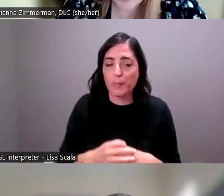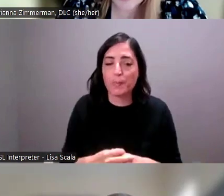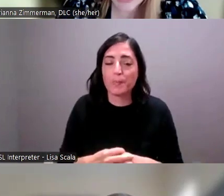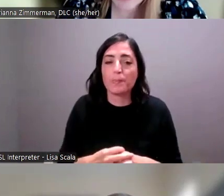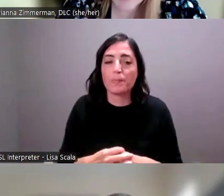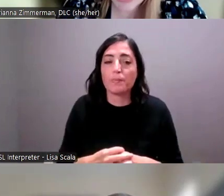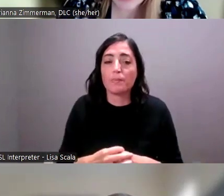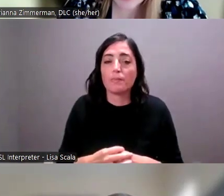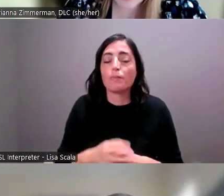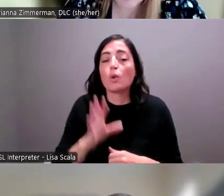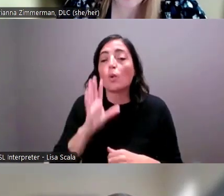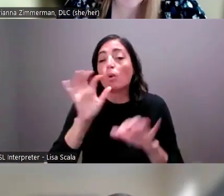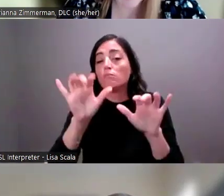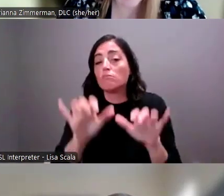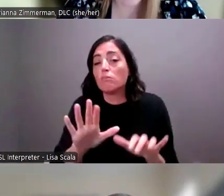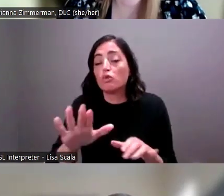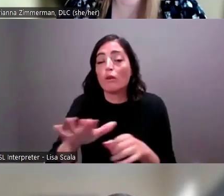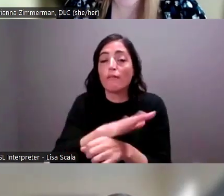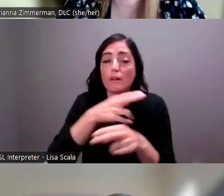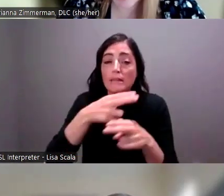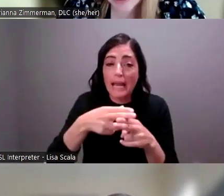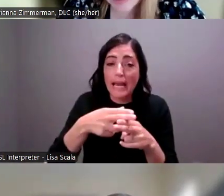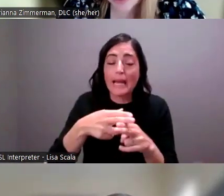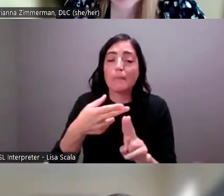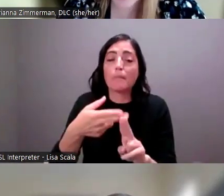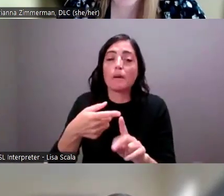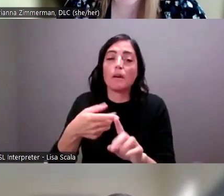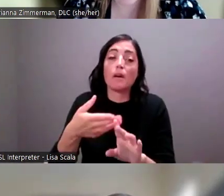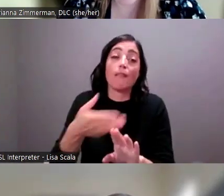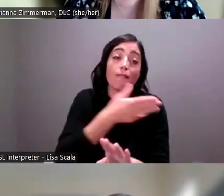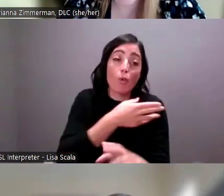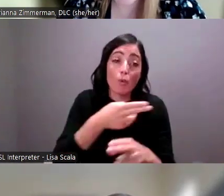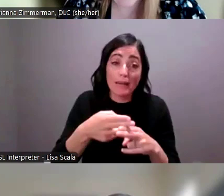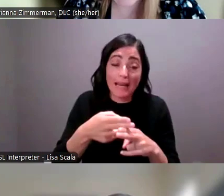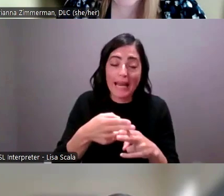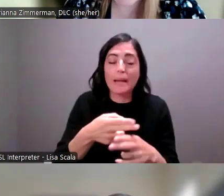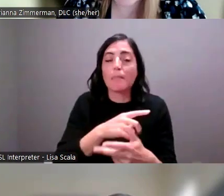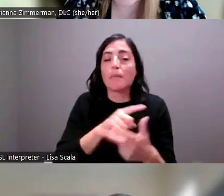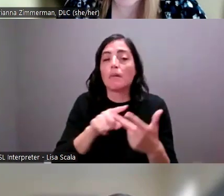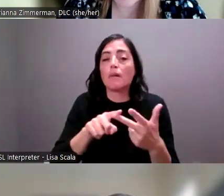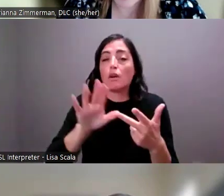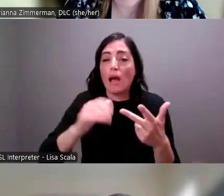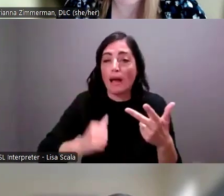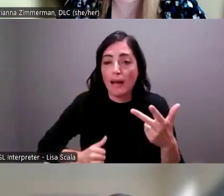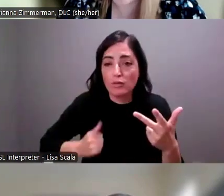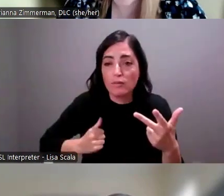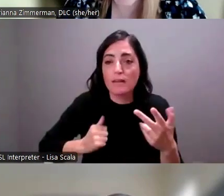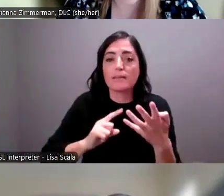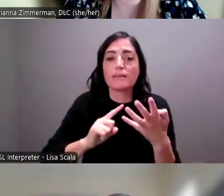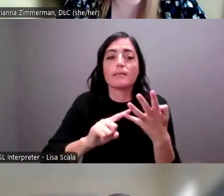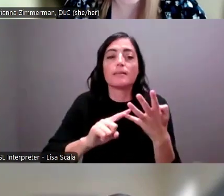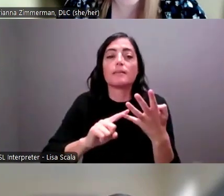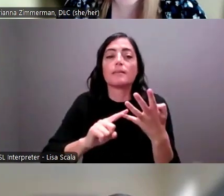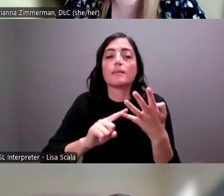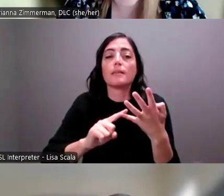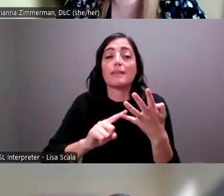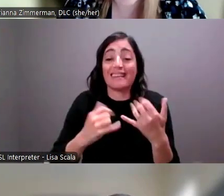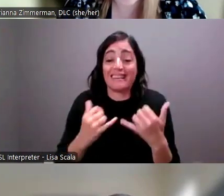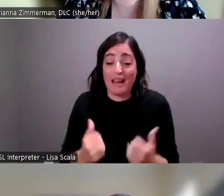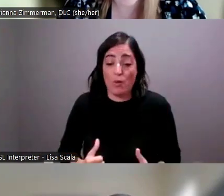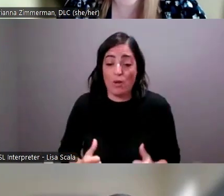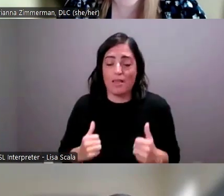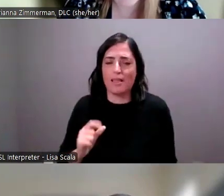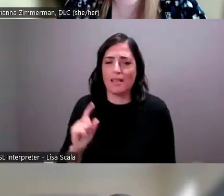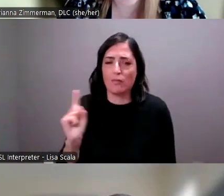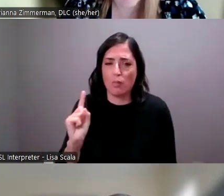Your full name, your former name, if it's applicable, your address, where you live, and also